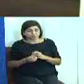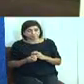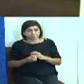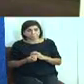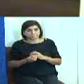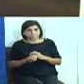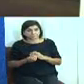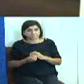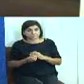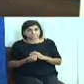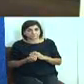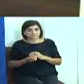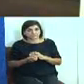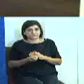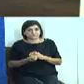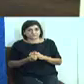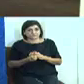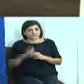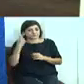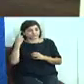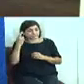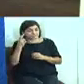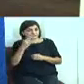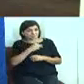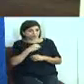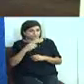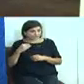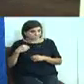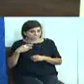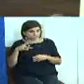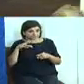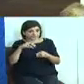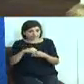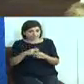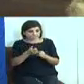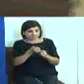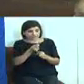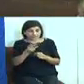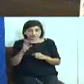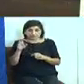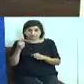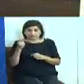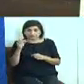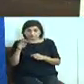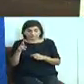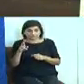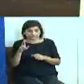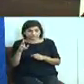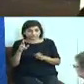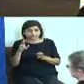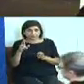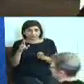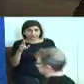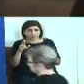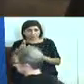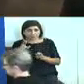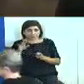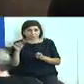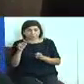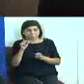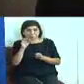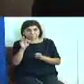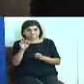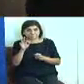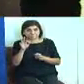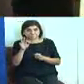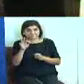Now, we realize there are members who will be a part of several, and so I want to invite Roger, as well as Jeff,